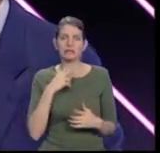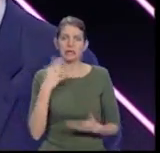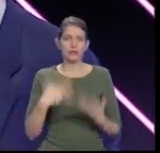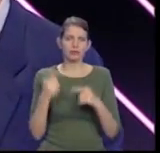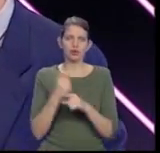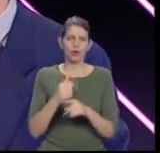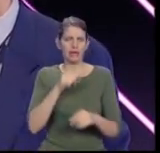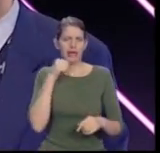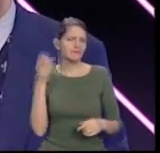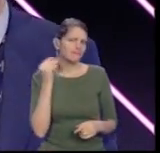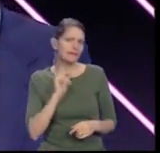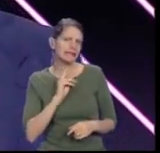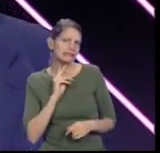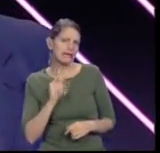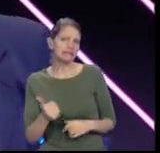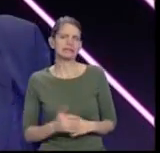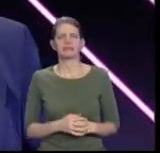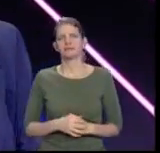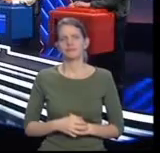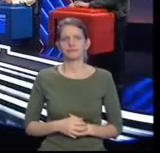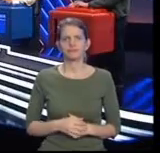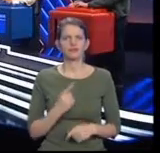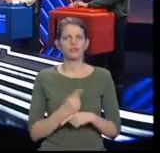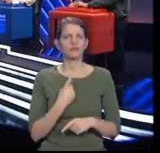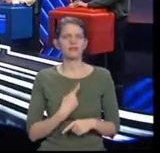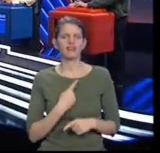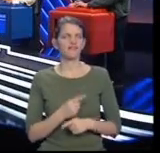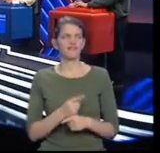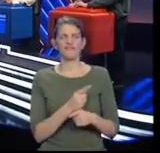doesn't it? Yeah. Talking to myself. Here's a catchphrase.